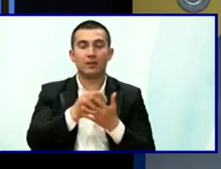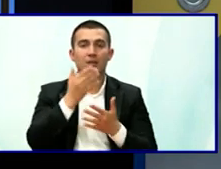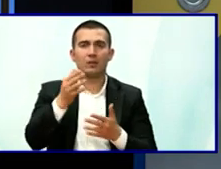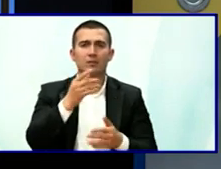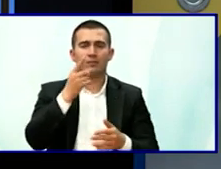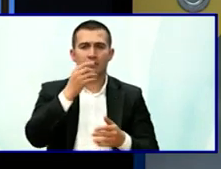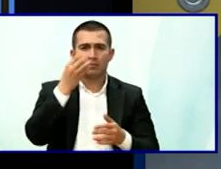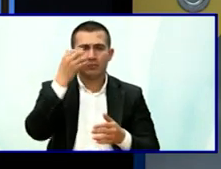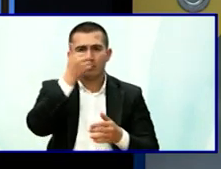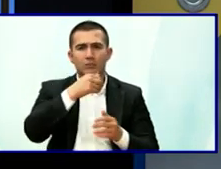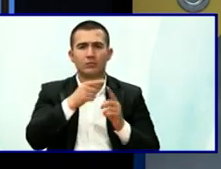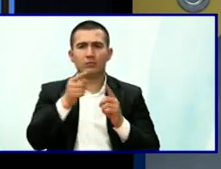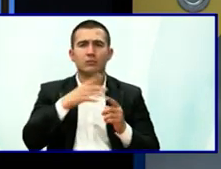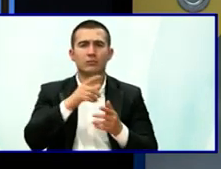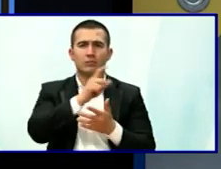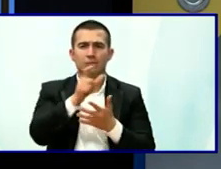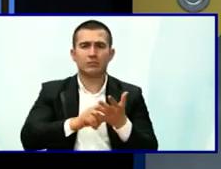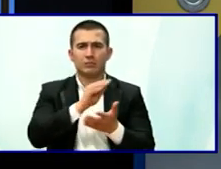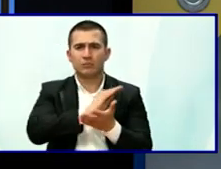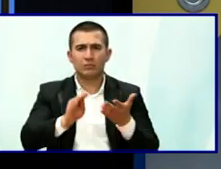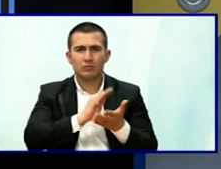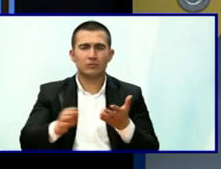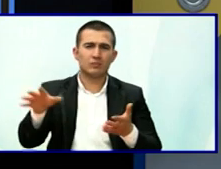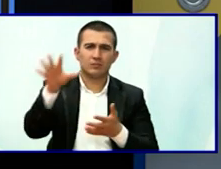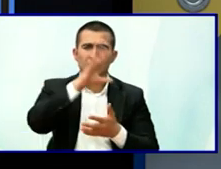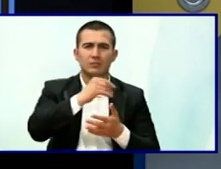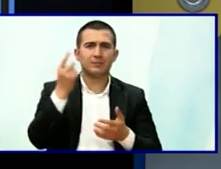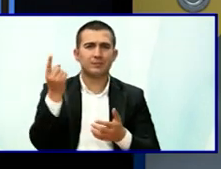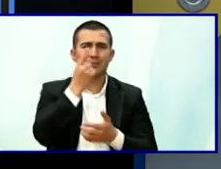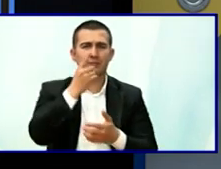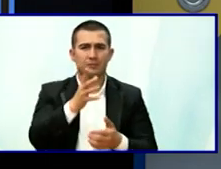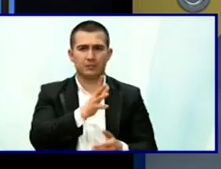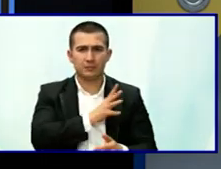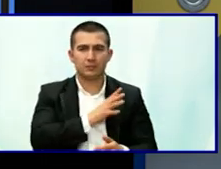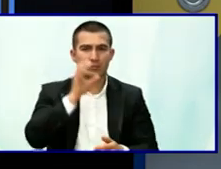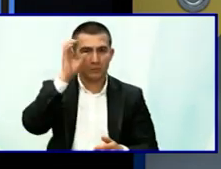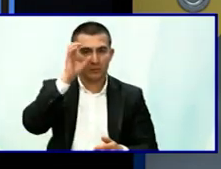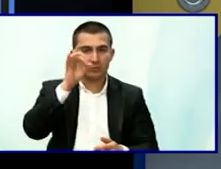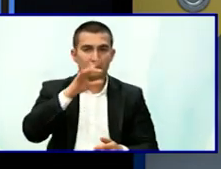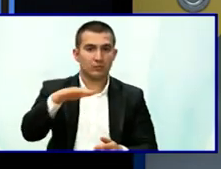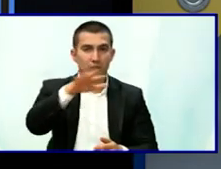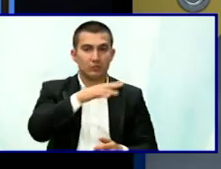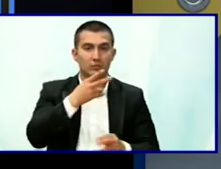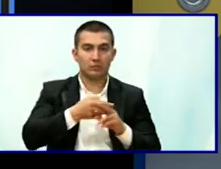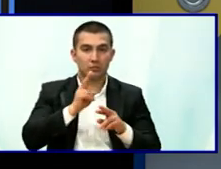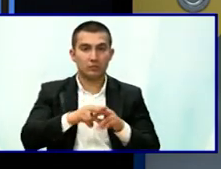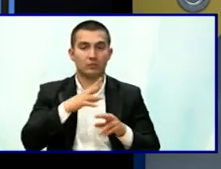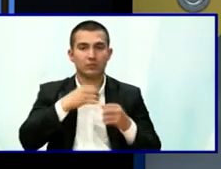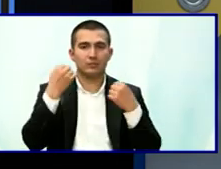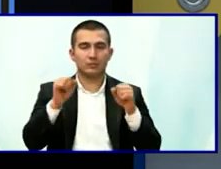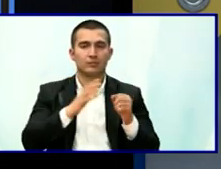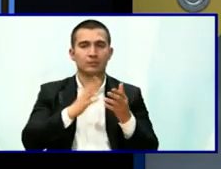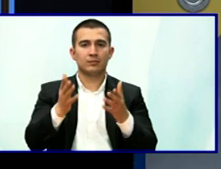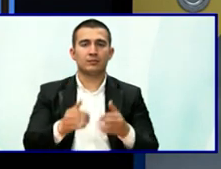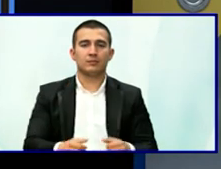1998 yil shoir va yozuvchilarimiz orasida birinchi bo'lib O'zbekiston qahramoni unvoniga sazovor